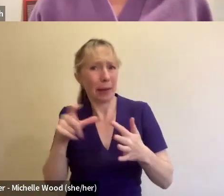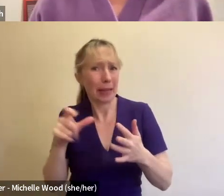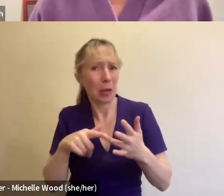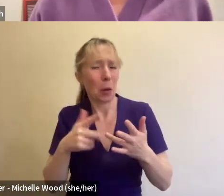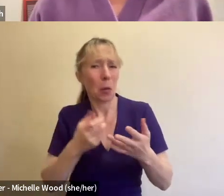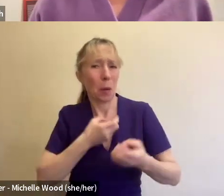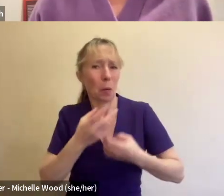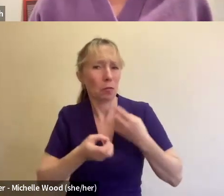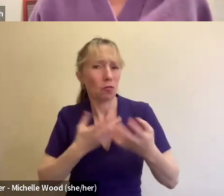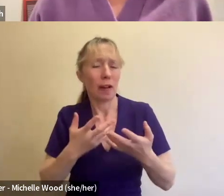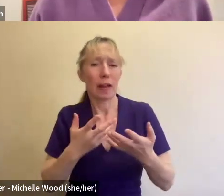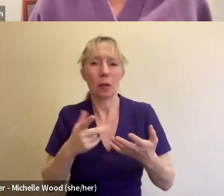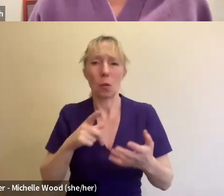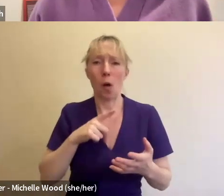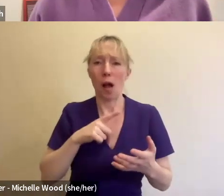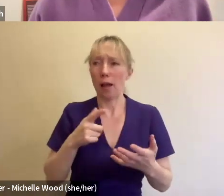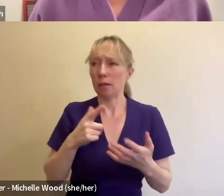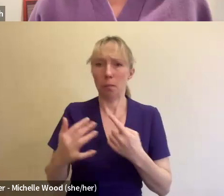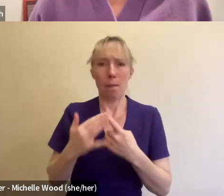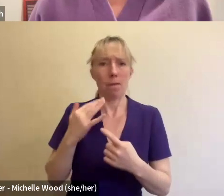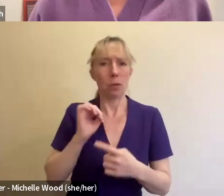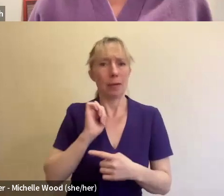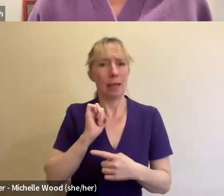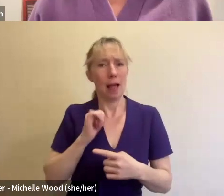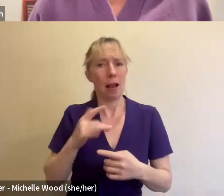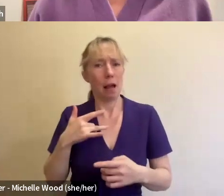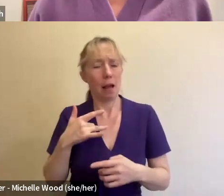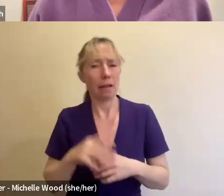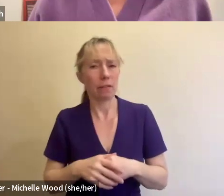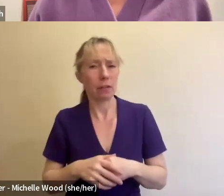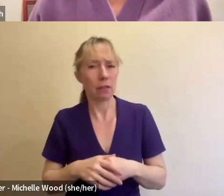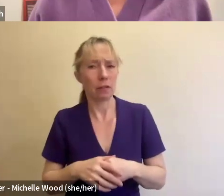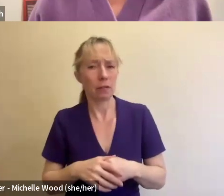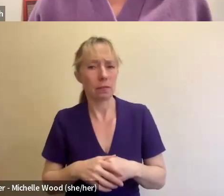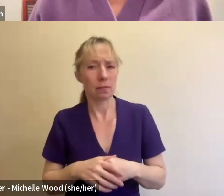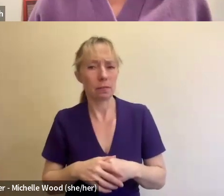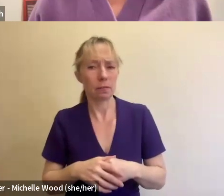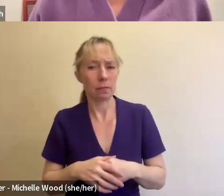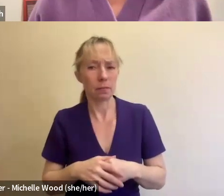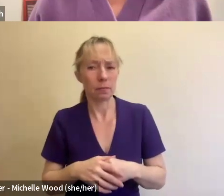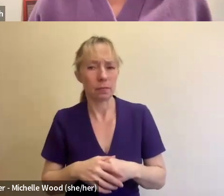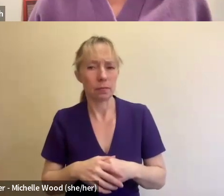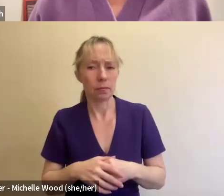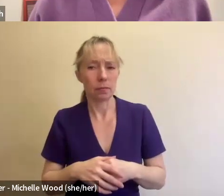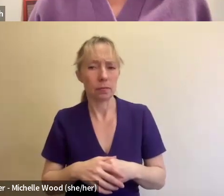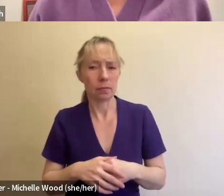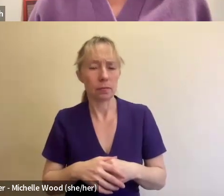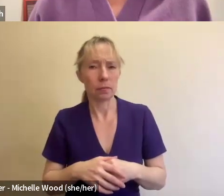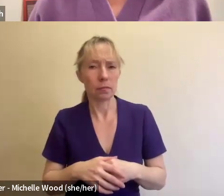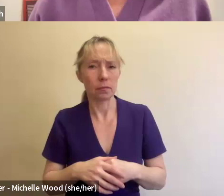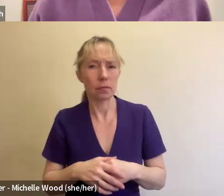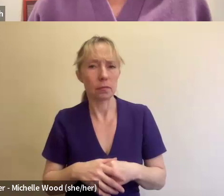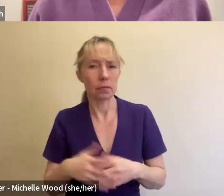it plays a very big part in their lives because uh yeah, it's either they experience it, for example,